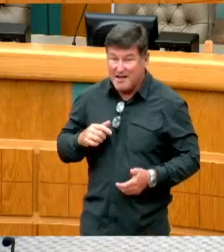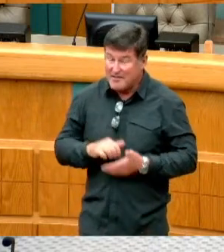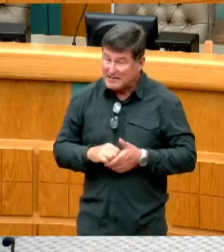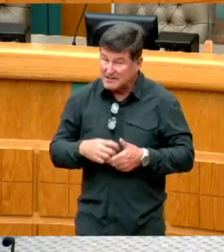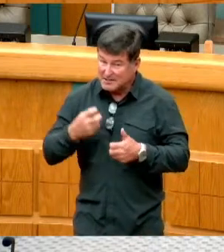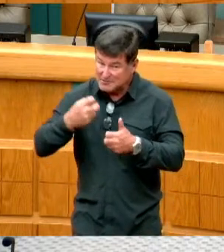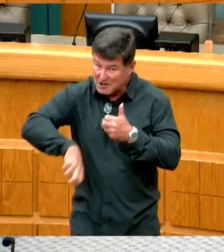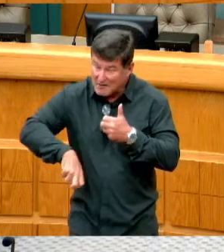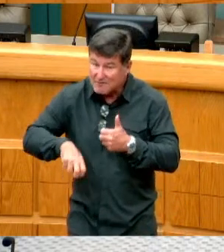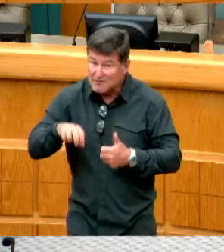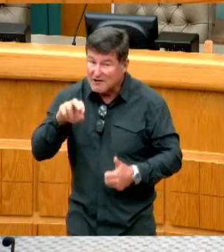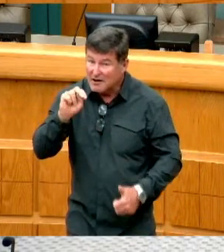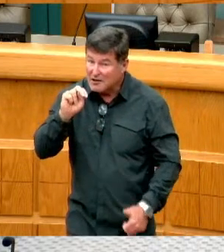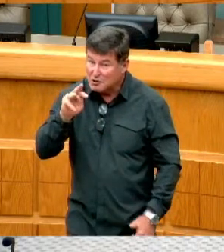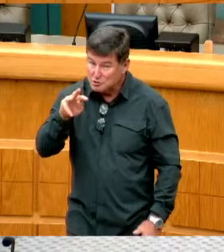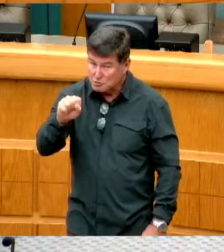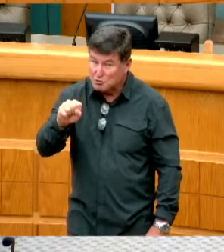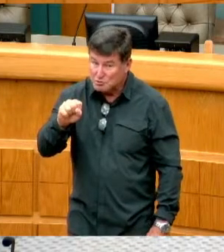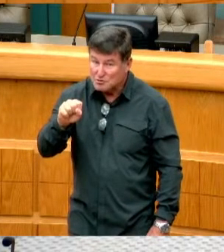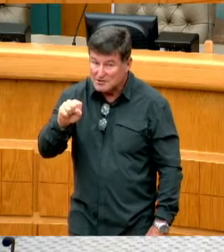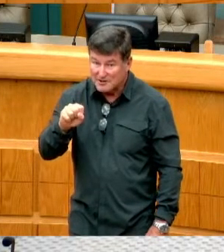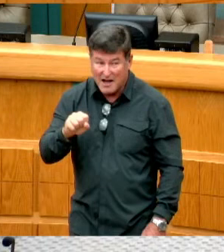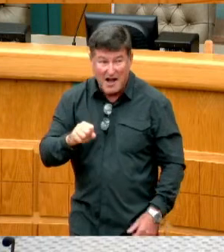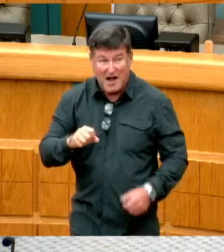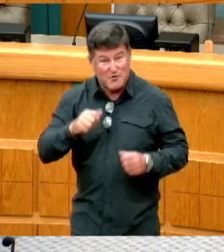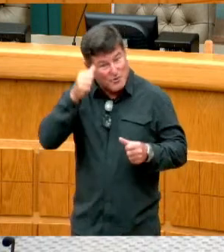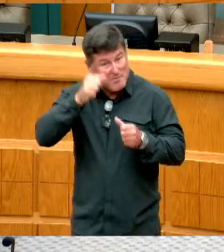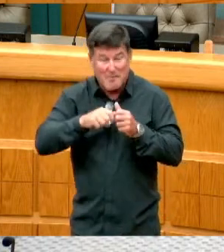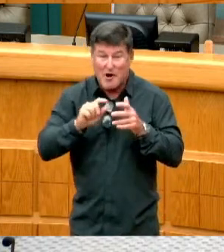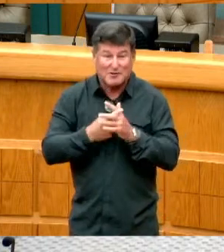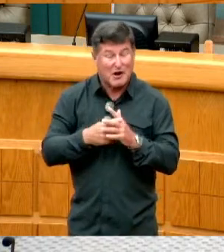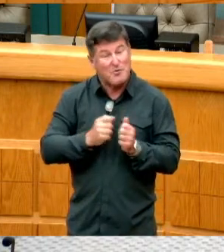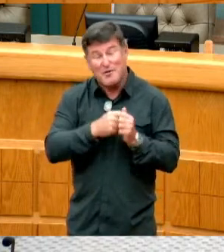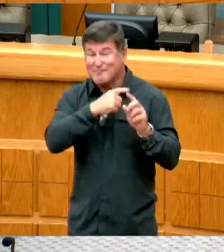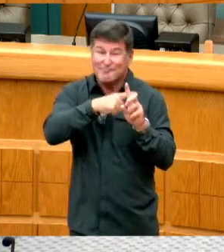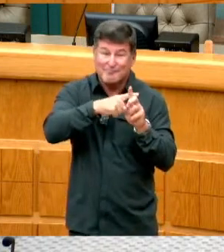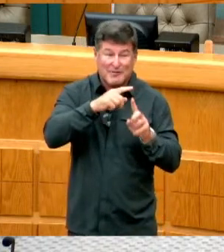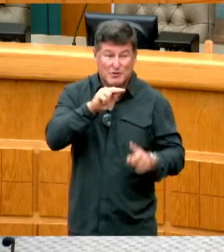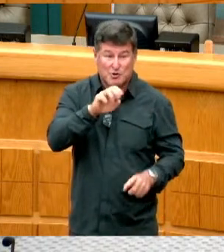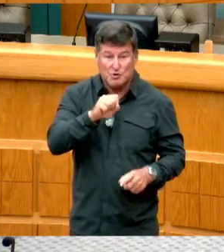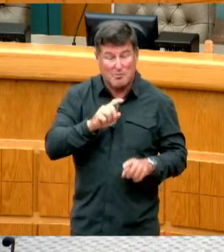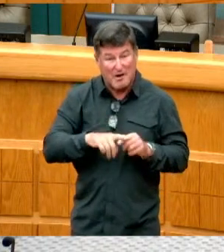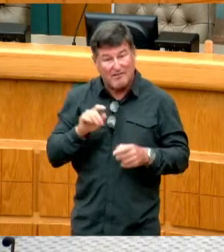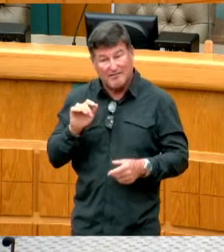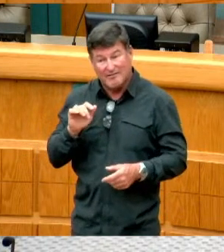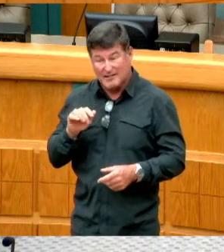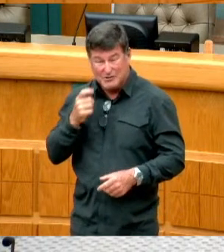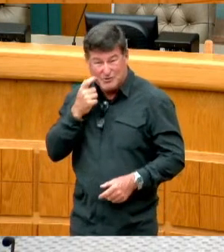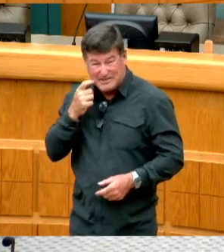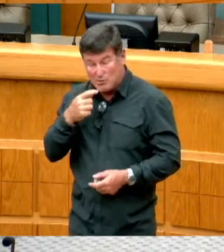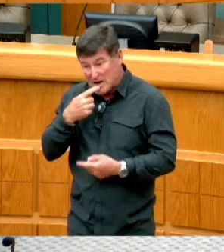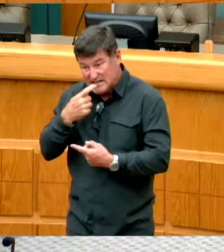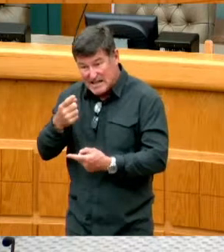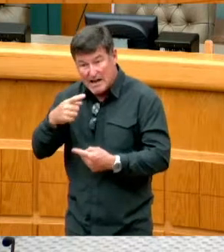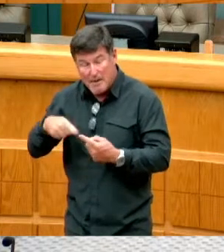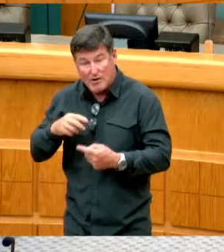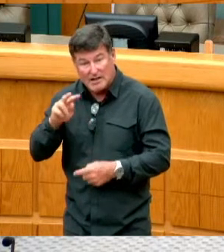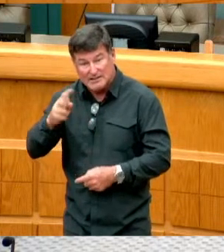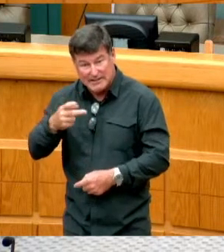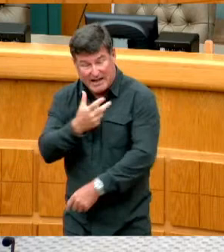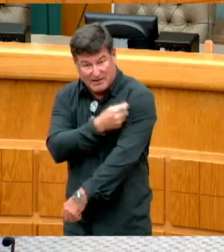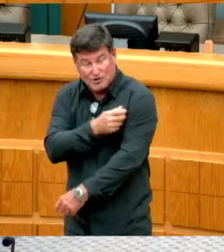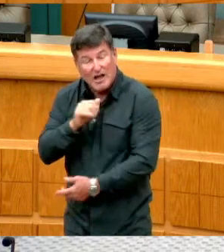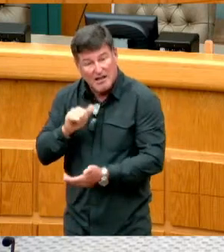I have to be able to give you these hard truths. And we made some progress yesterday.